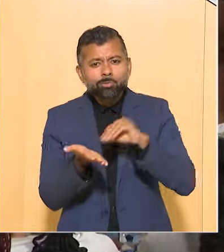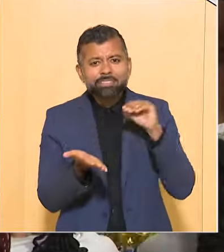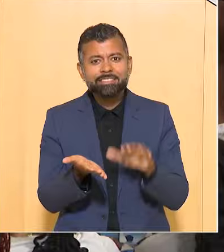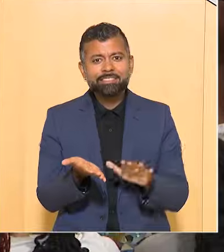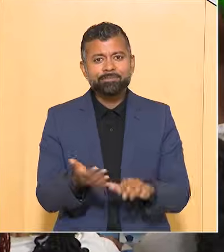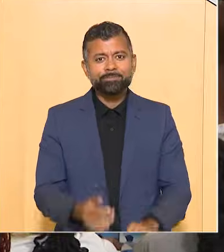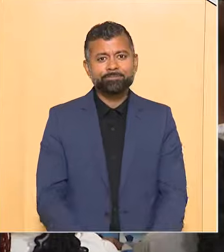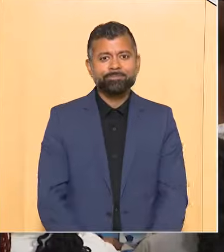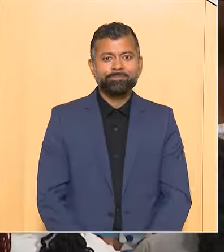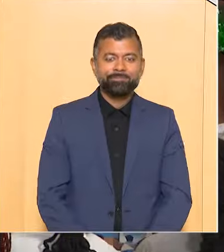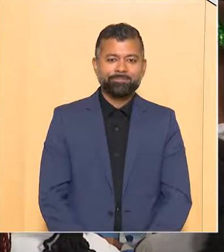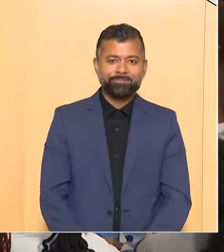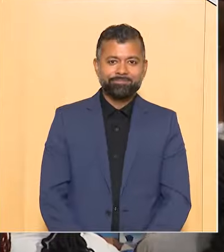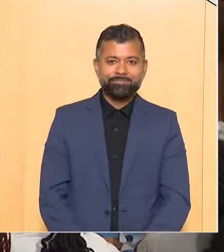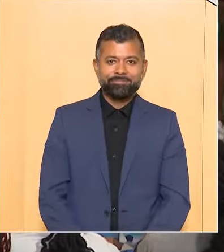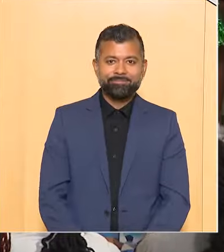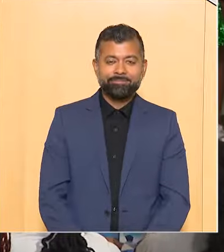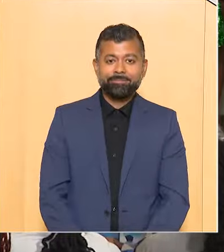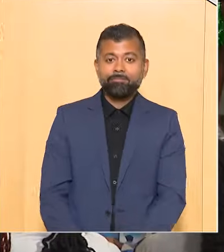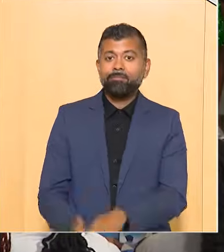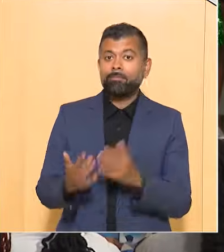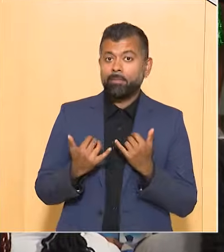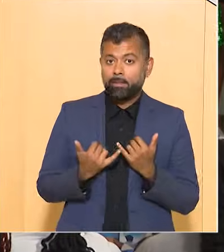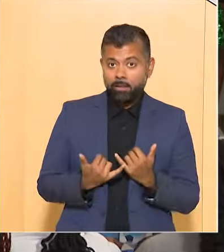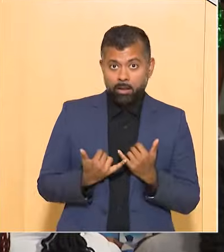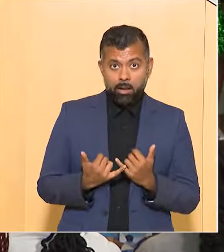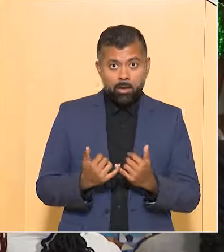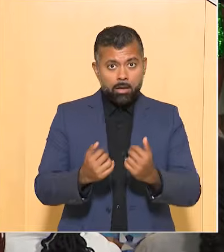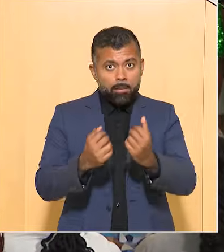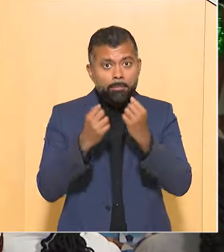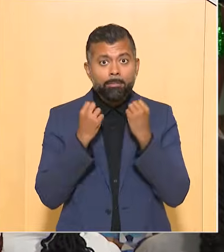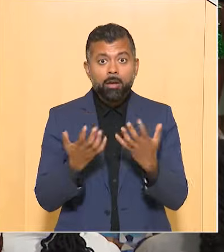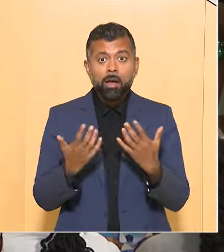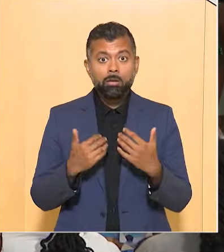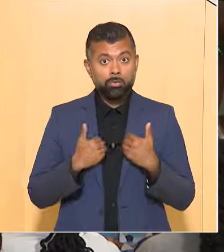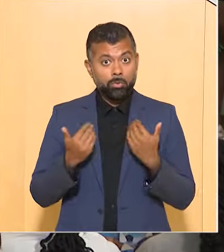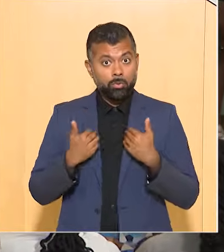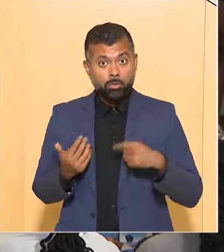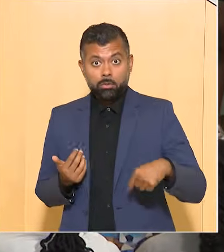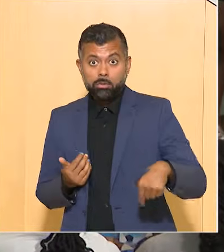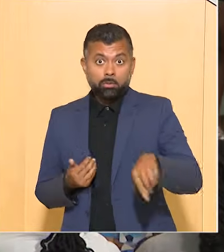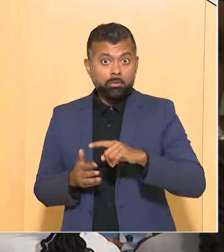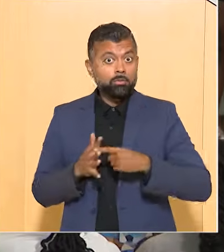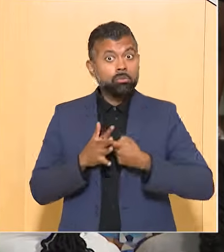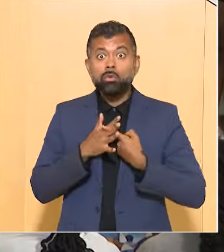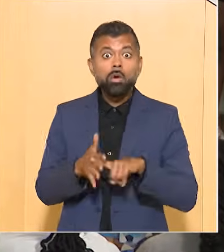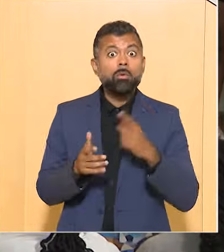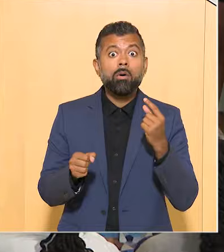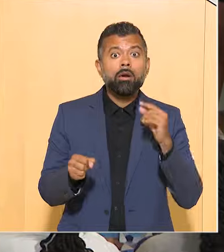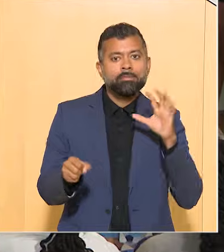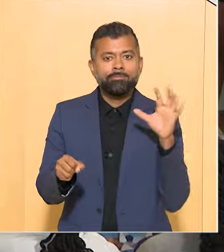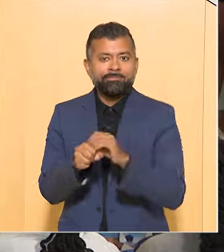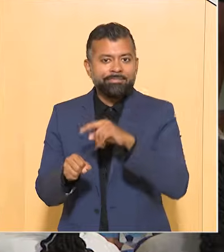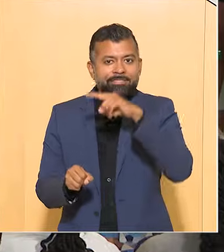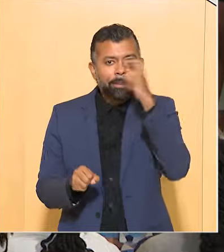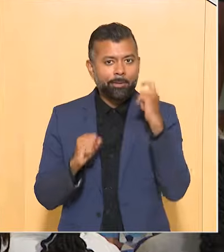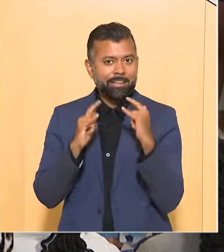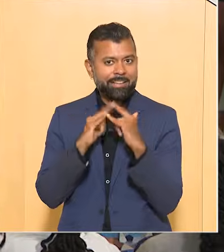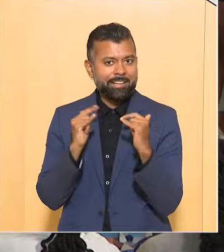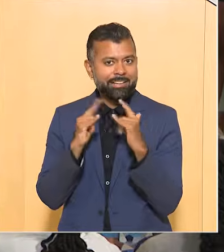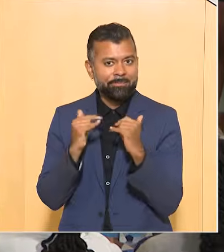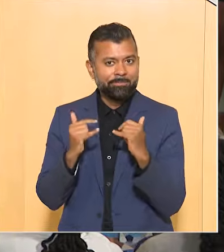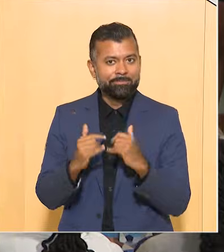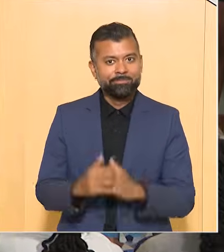Today, also, thousands of children are starting summer camp at D.C. public